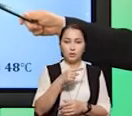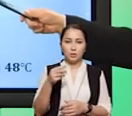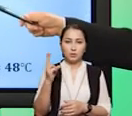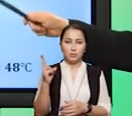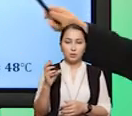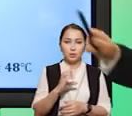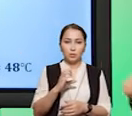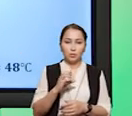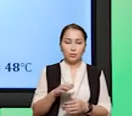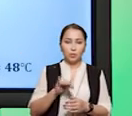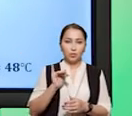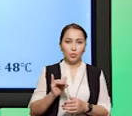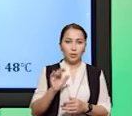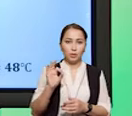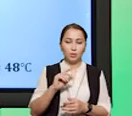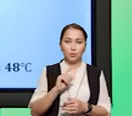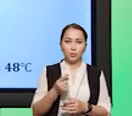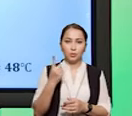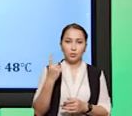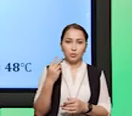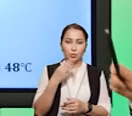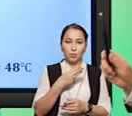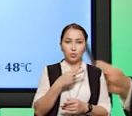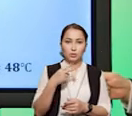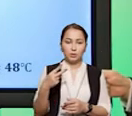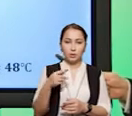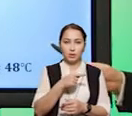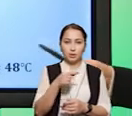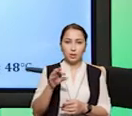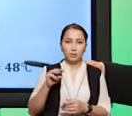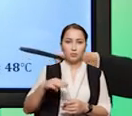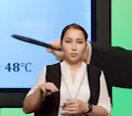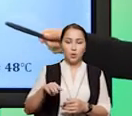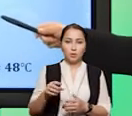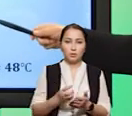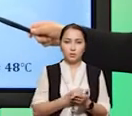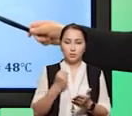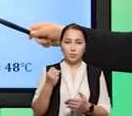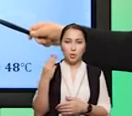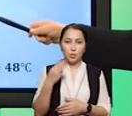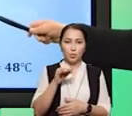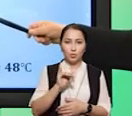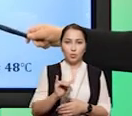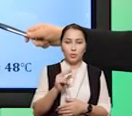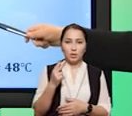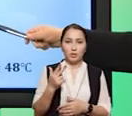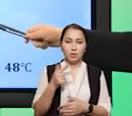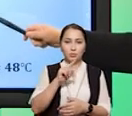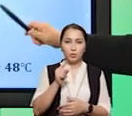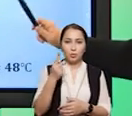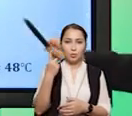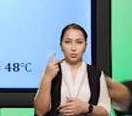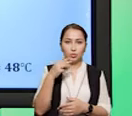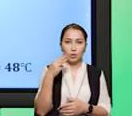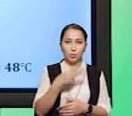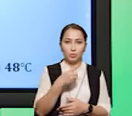kvadratni ko'paytiriladi 0.32 kilogram taqsim molga chiqqan natija 3 ko'paytirib